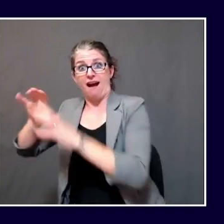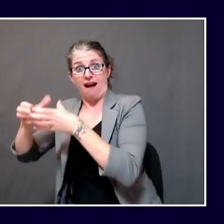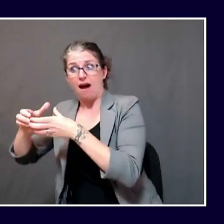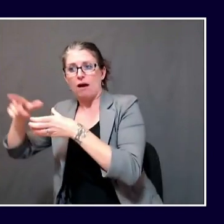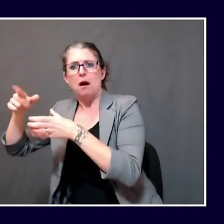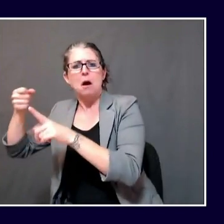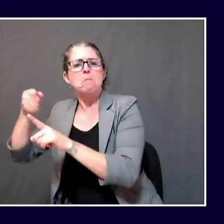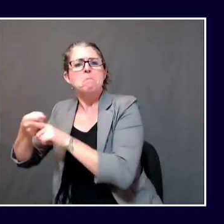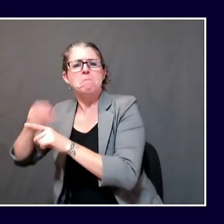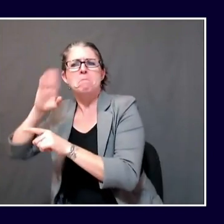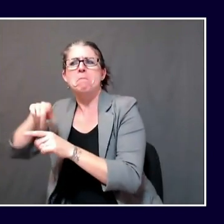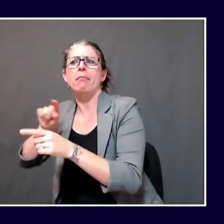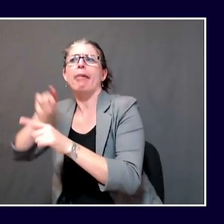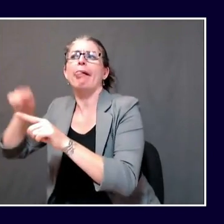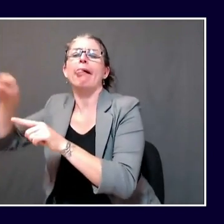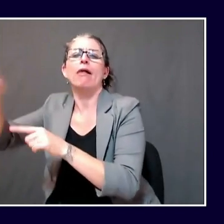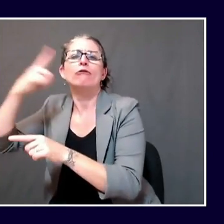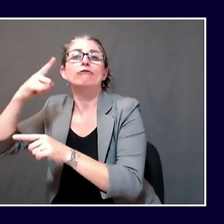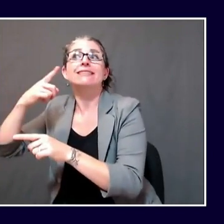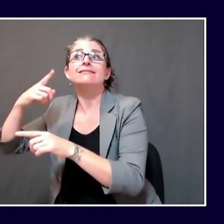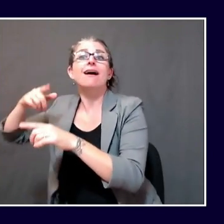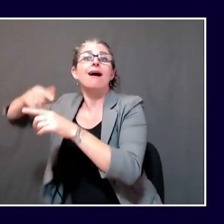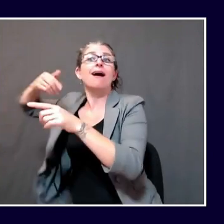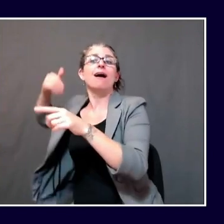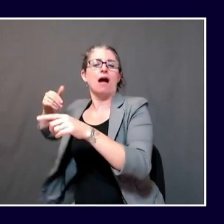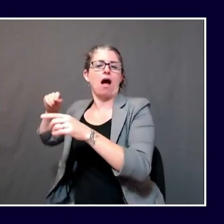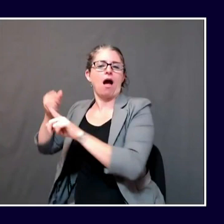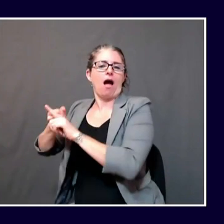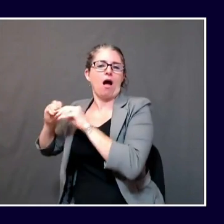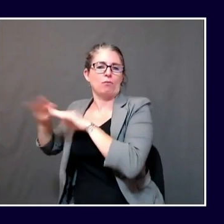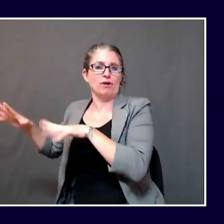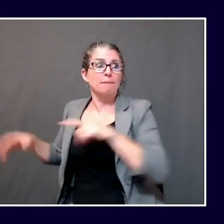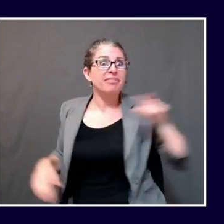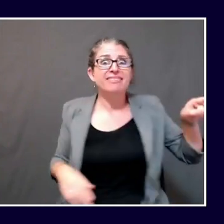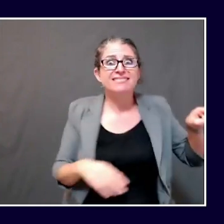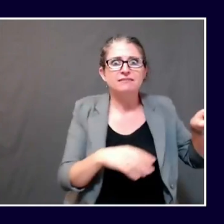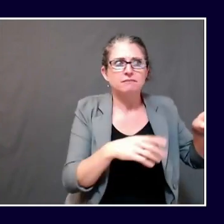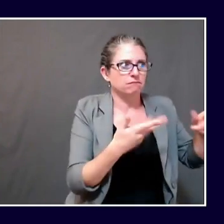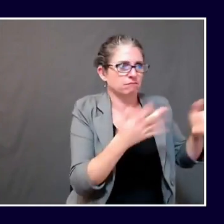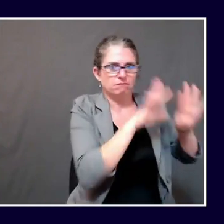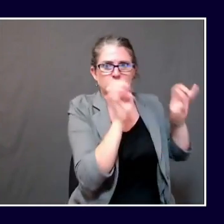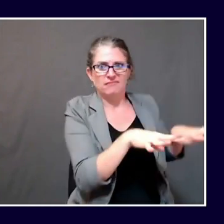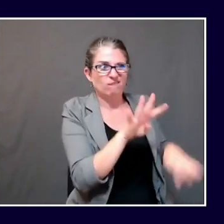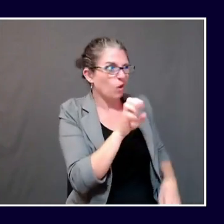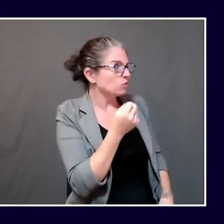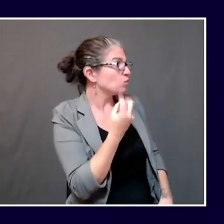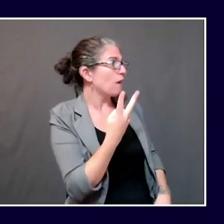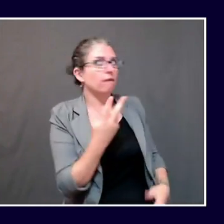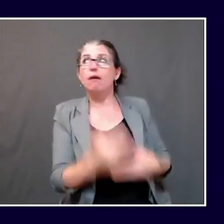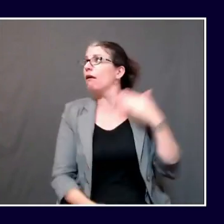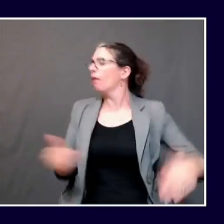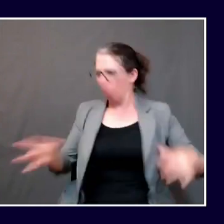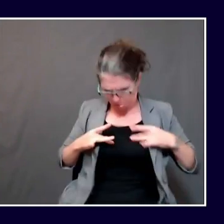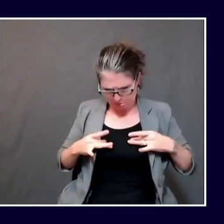and occurring in every part of Maine, from person to person, from family to family.